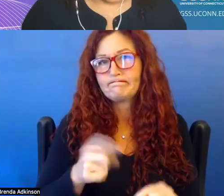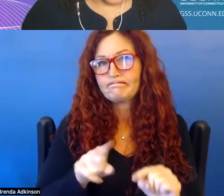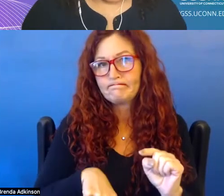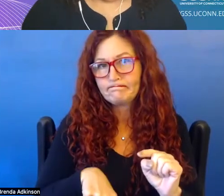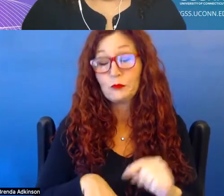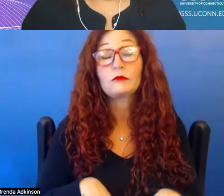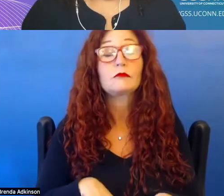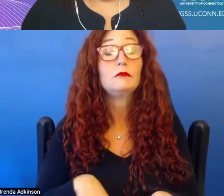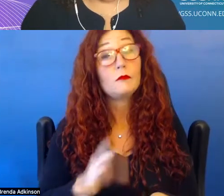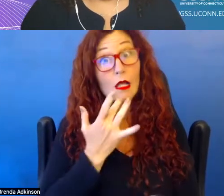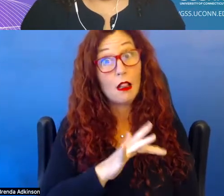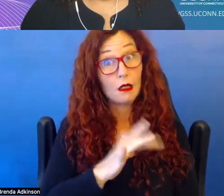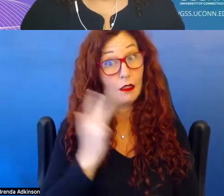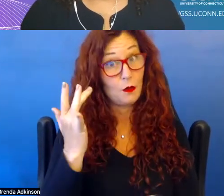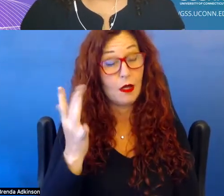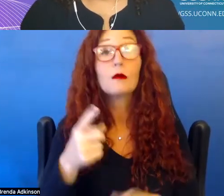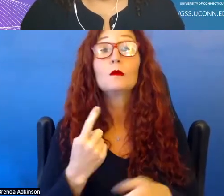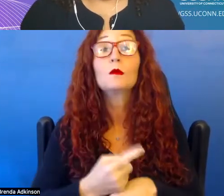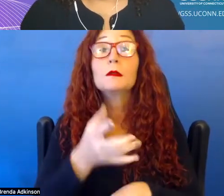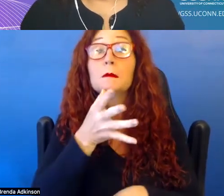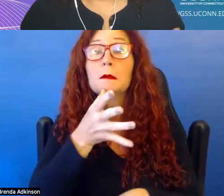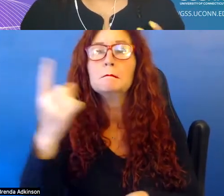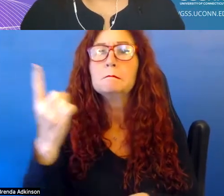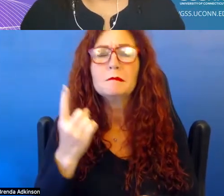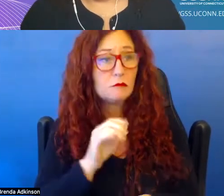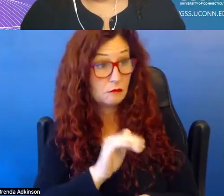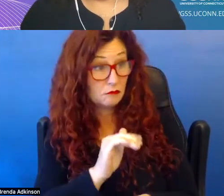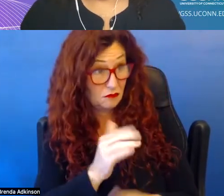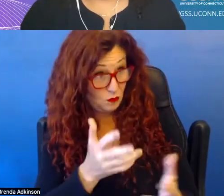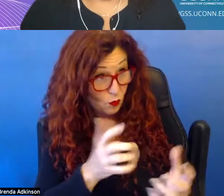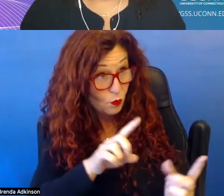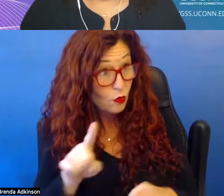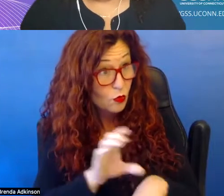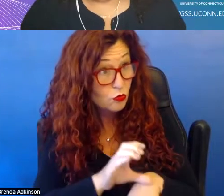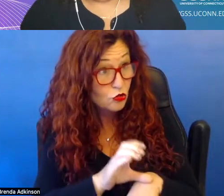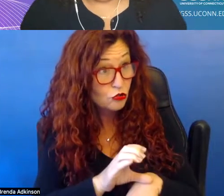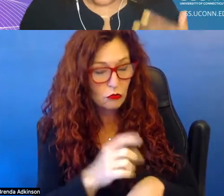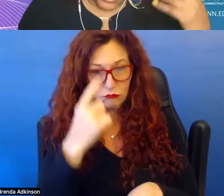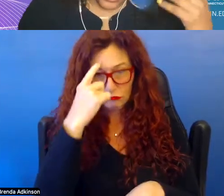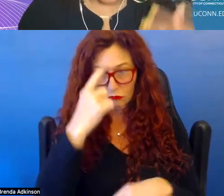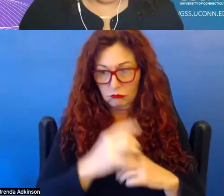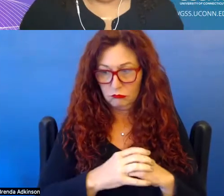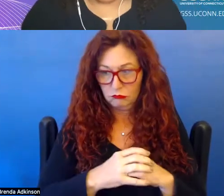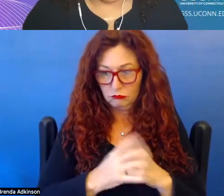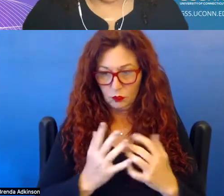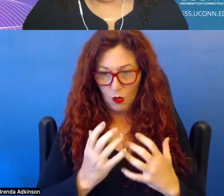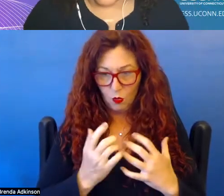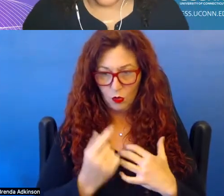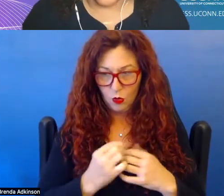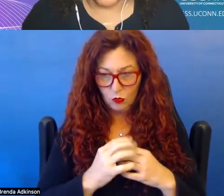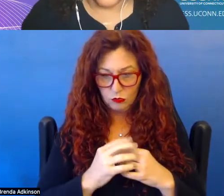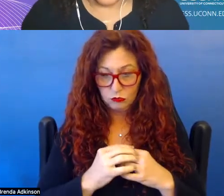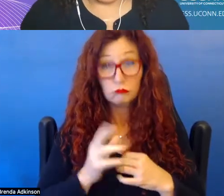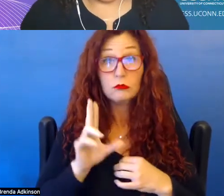you want to go? Because I was showing I didn't want to go. And I said, no. And I thought, I might I just ducked for cover because I